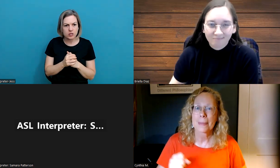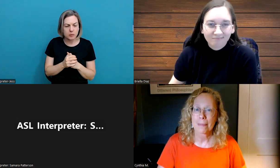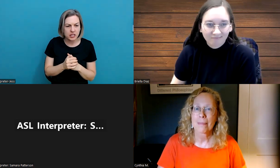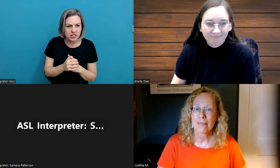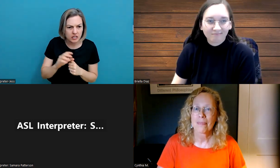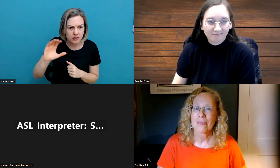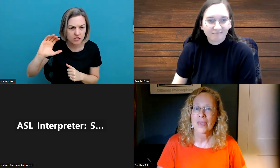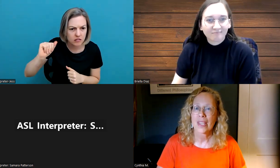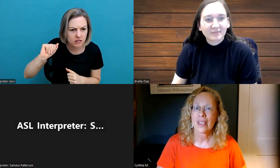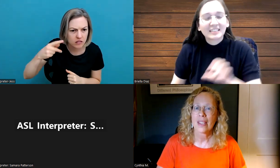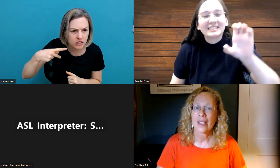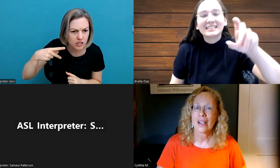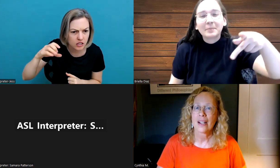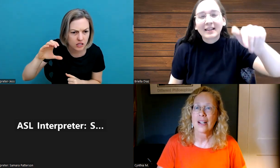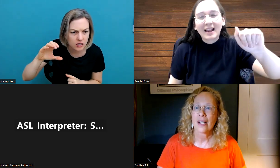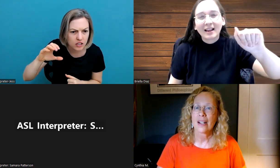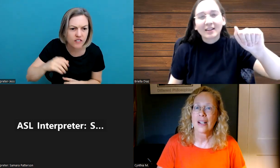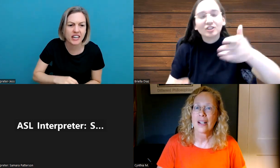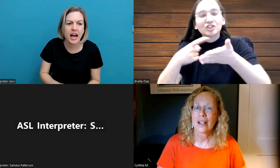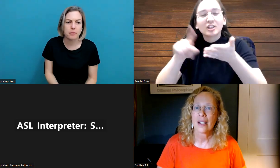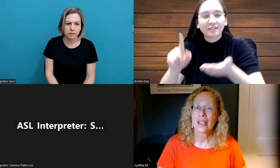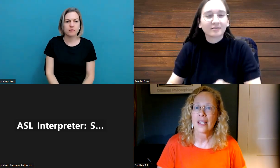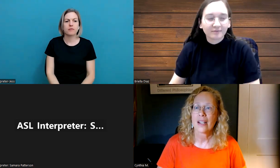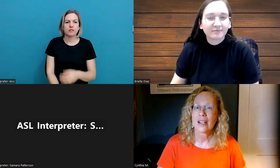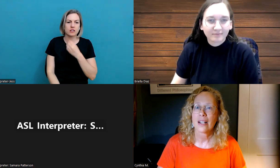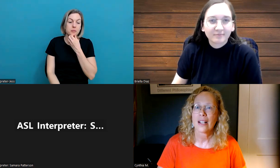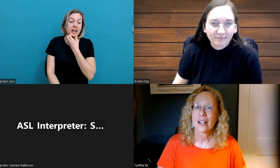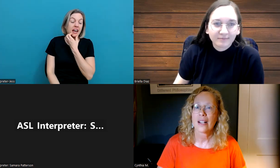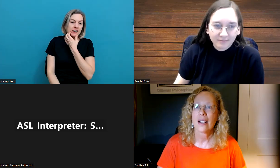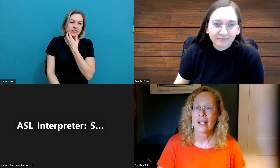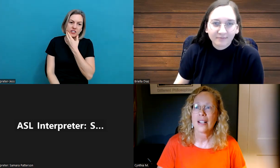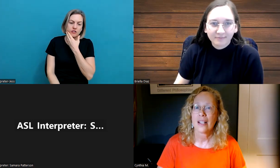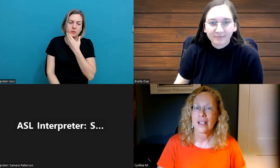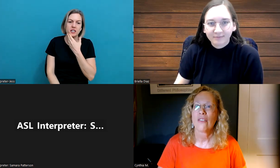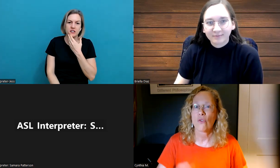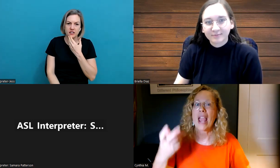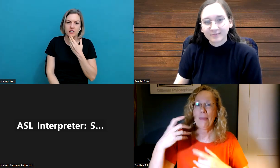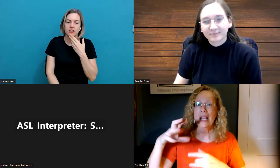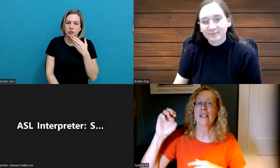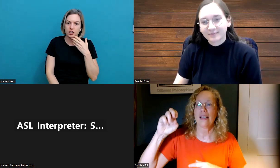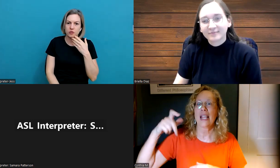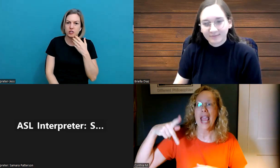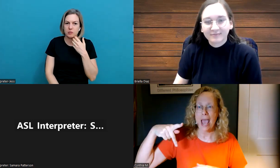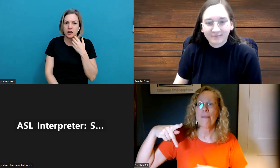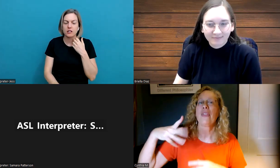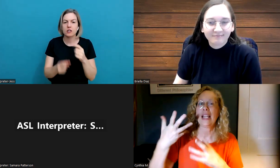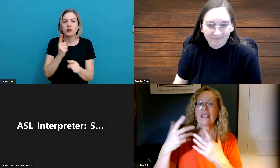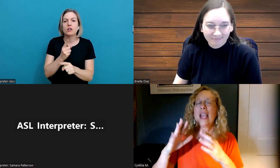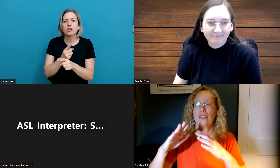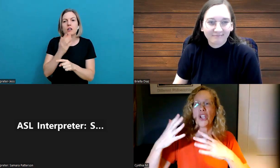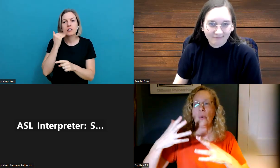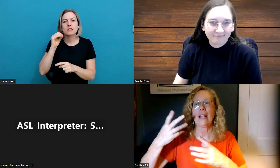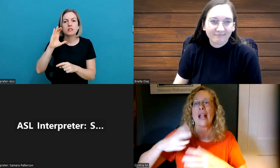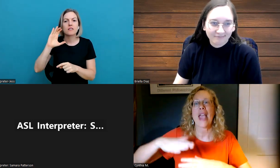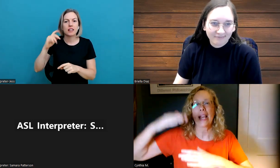the CPT. You have a cap. CPA. You have to be in, Right, in because of the communication with cap TPN. that it's